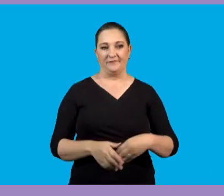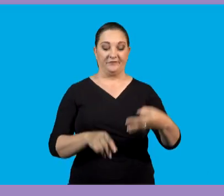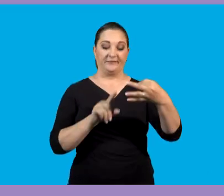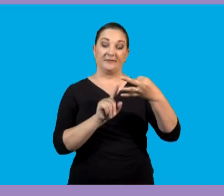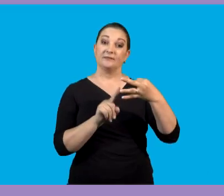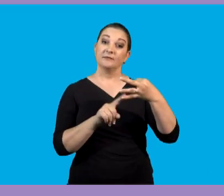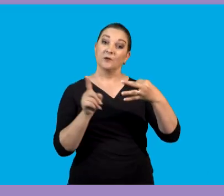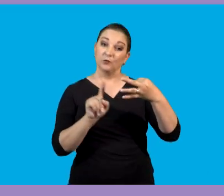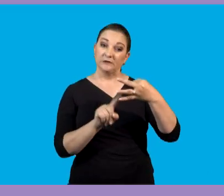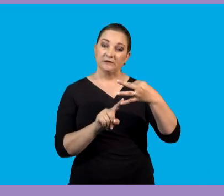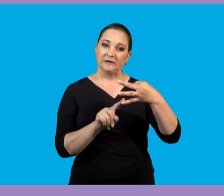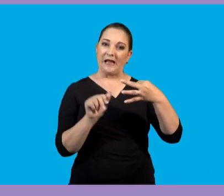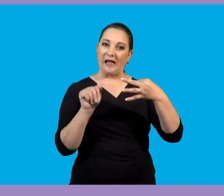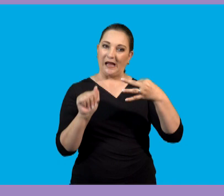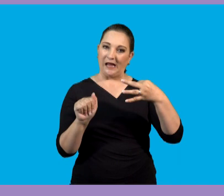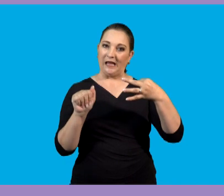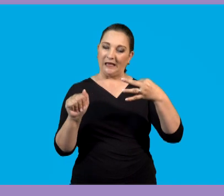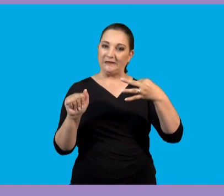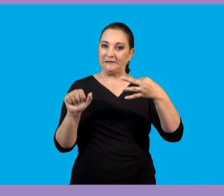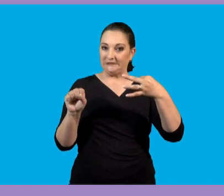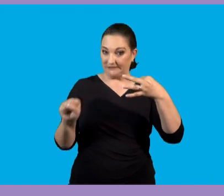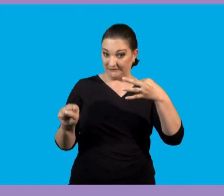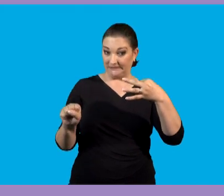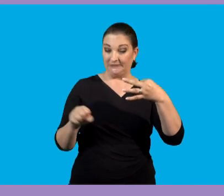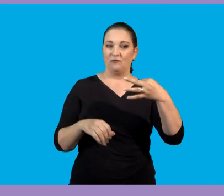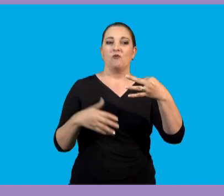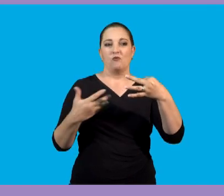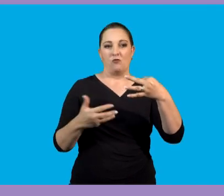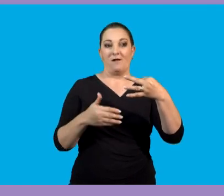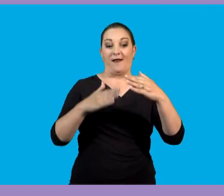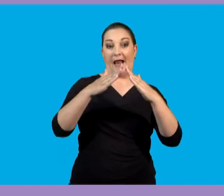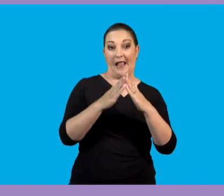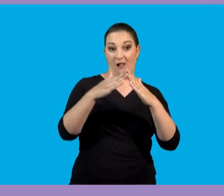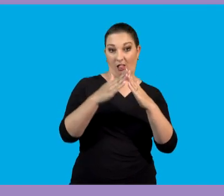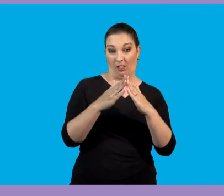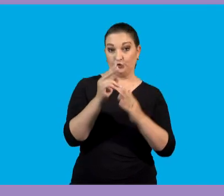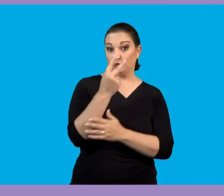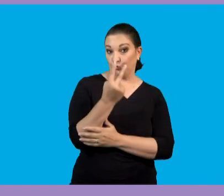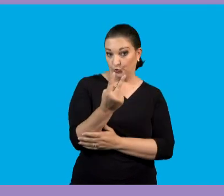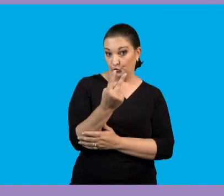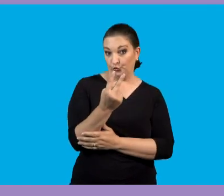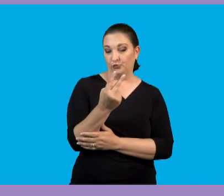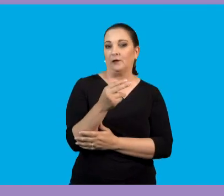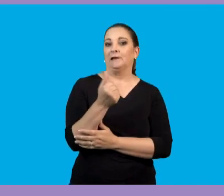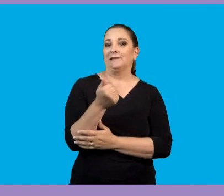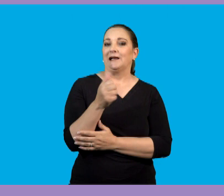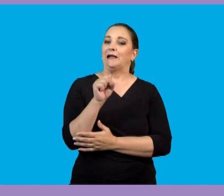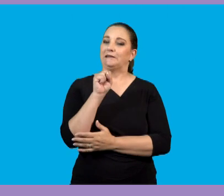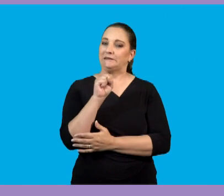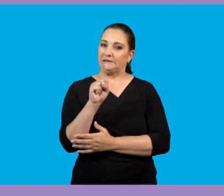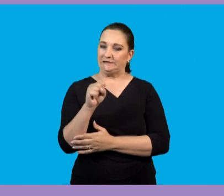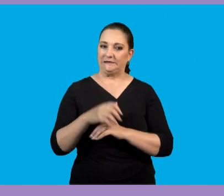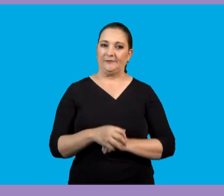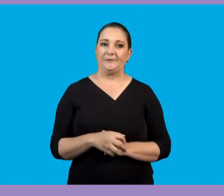Then we have the third condition, which is an angle, and a side. So these are two angles and a